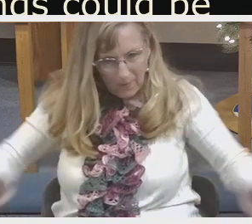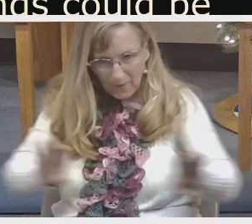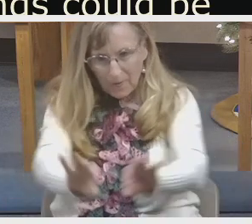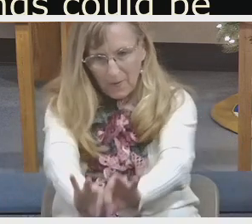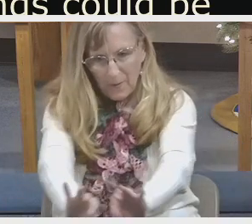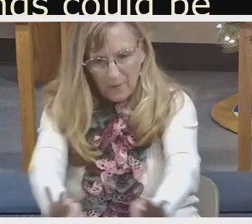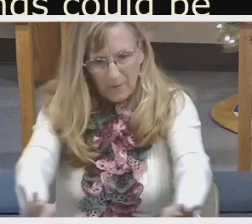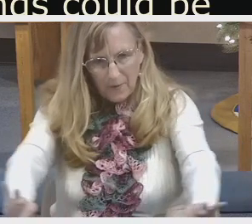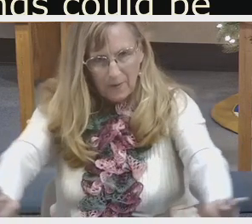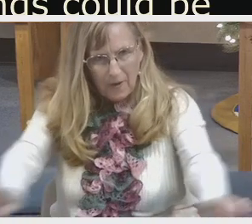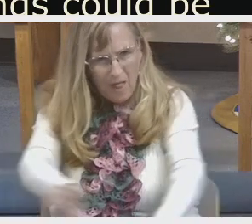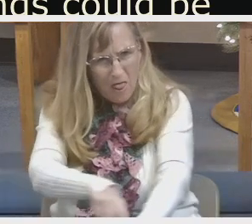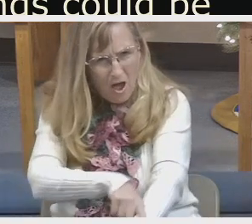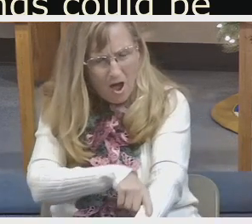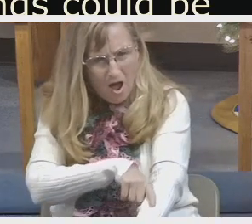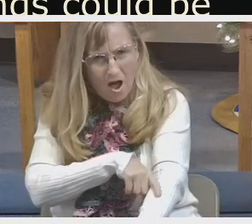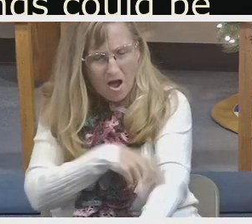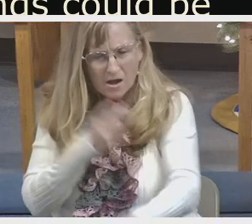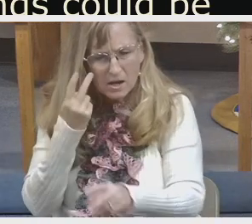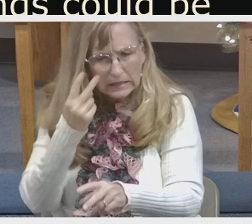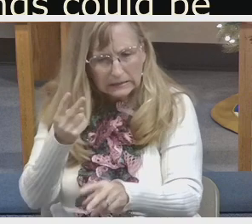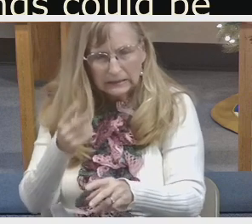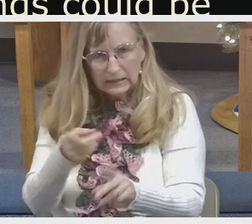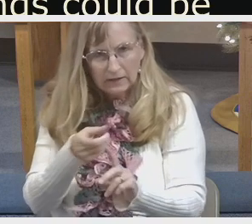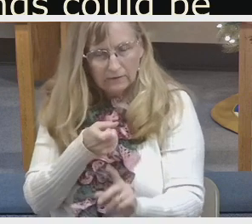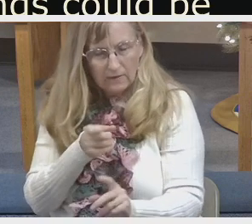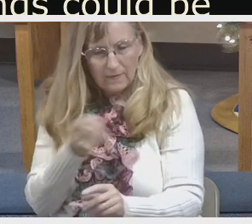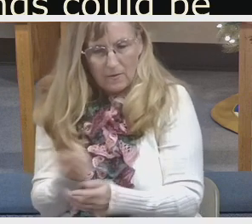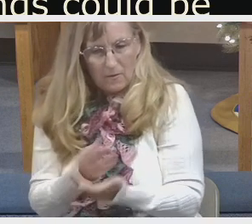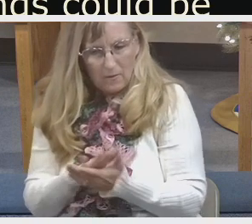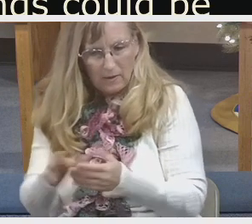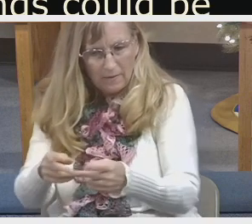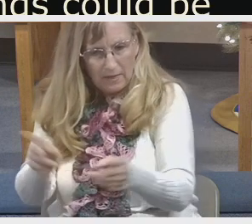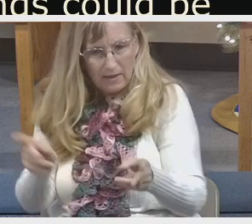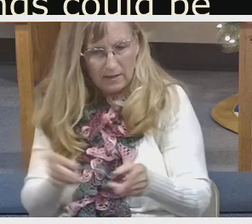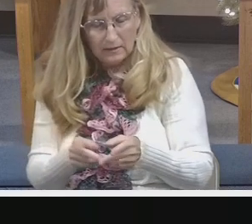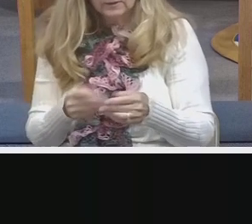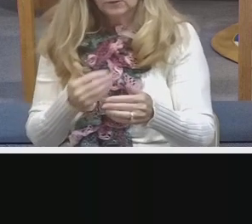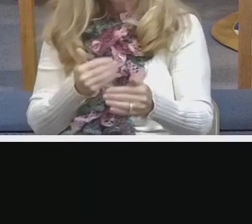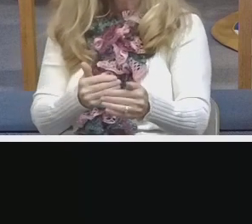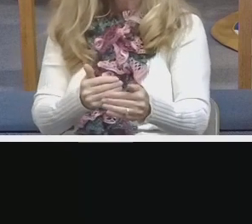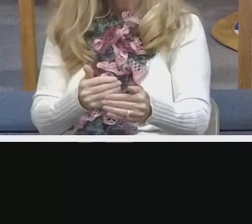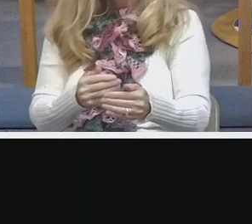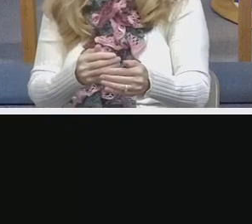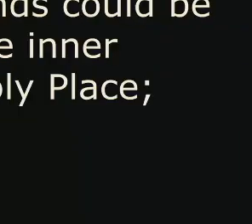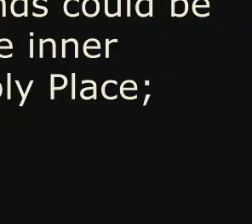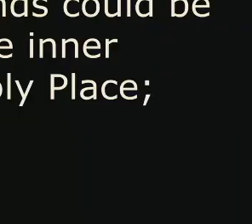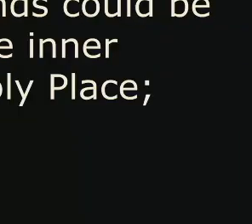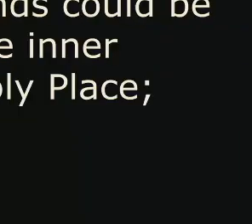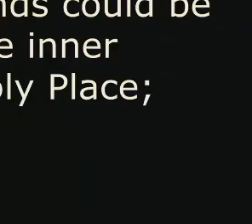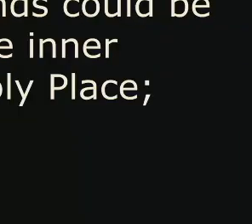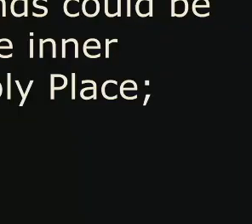long that their ends could be seen from the holy place in front of the inner sanctuary, but not from